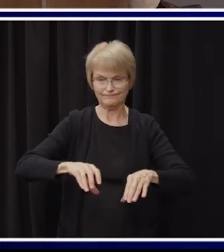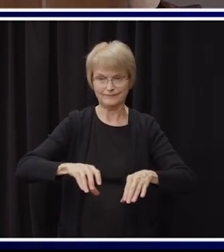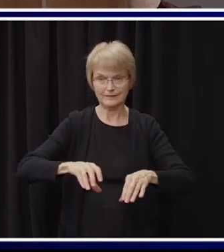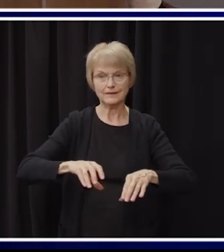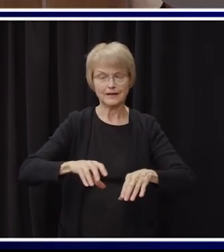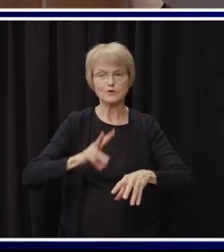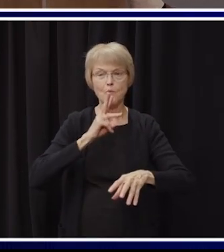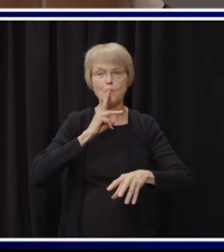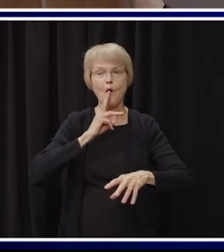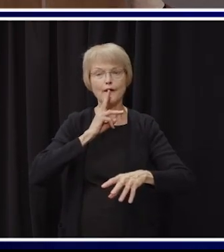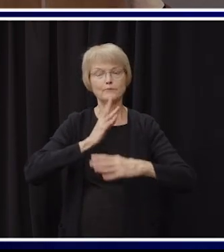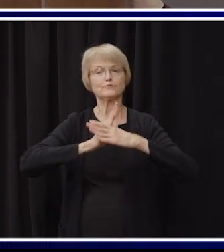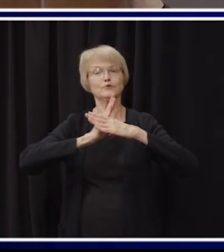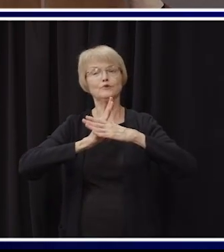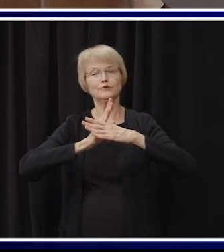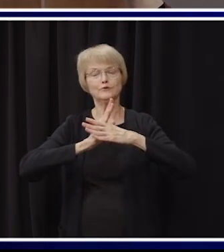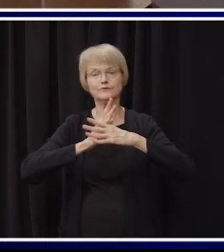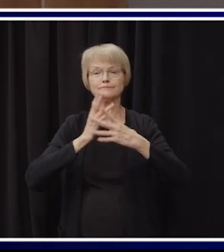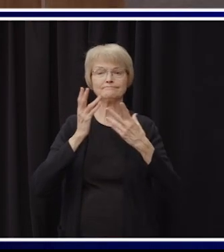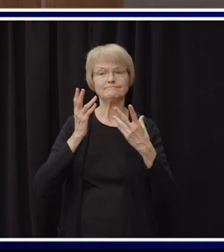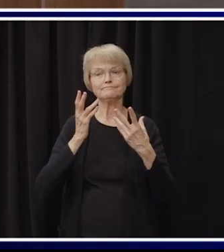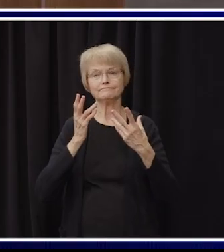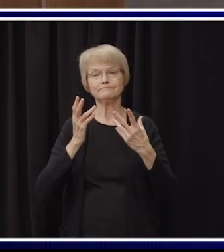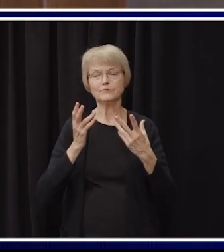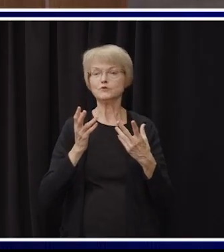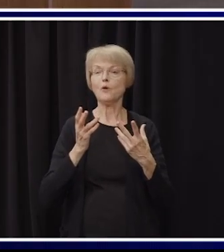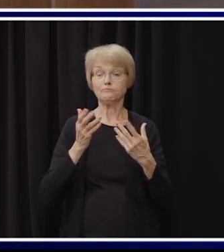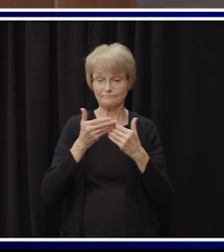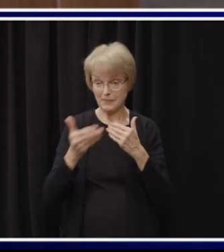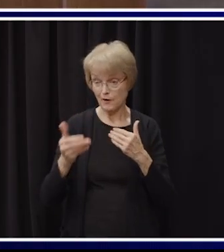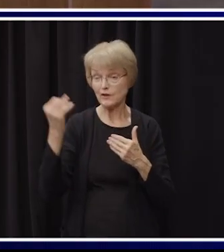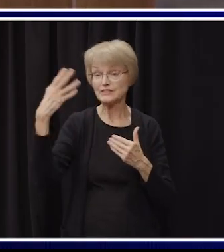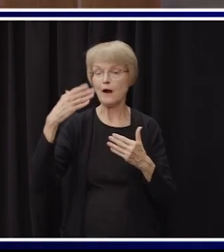that to create that zero entry shower.